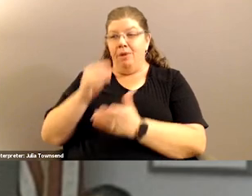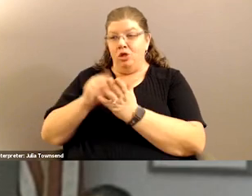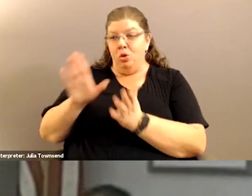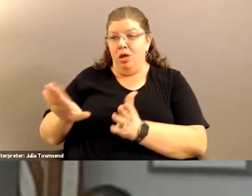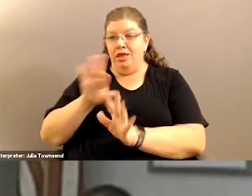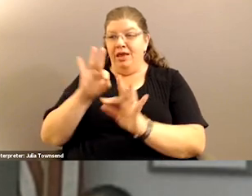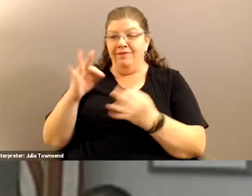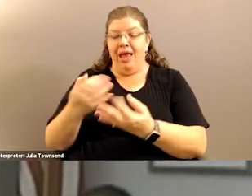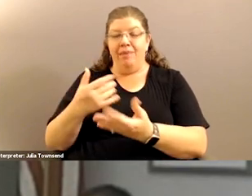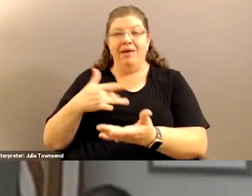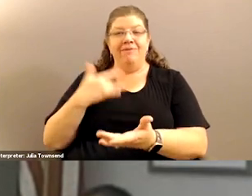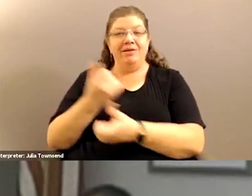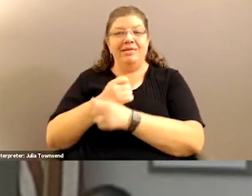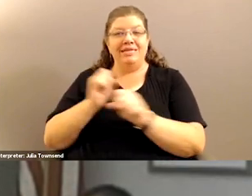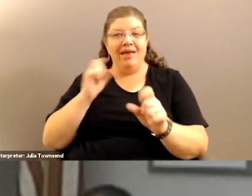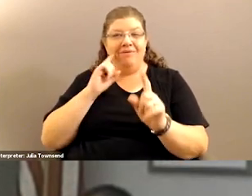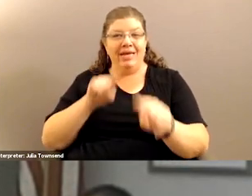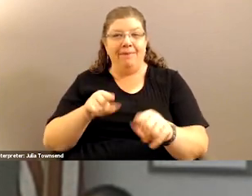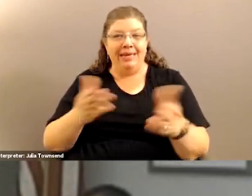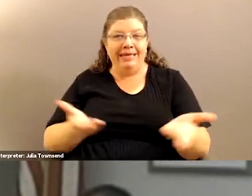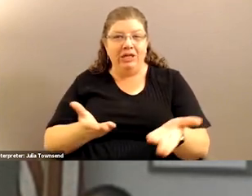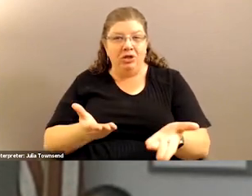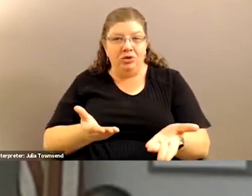felt safe to come here